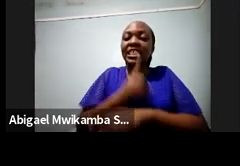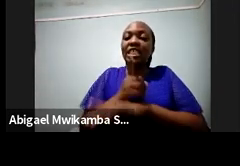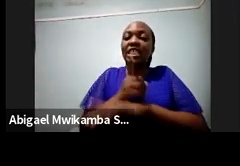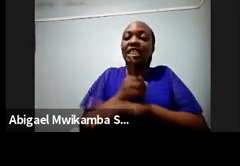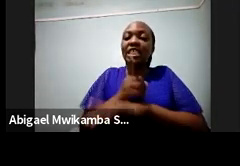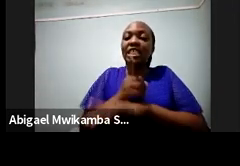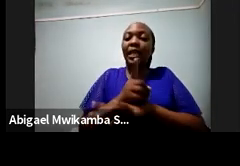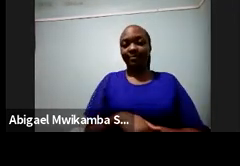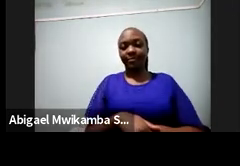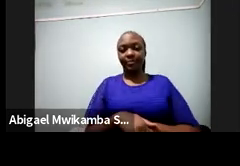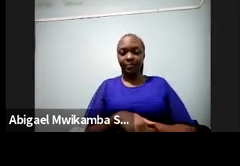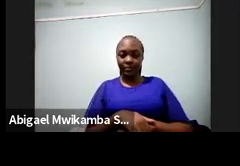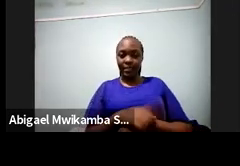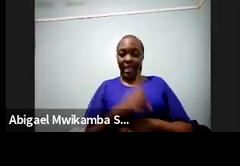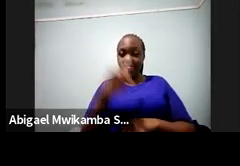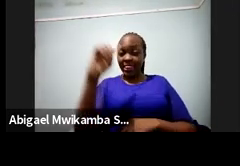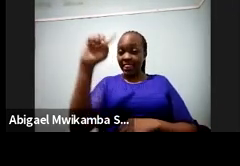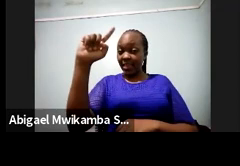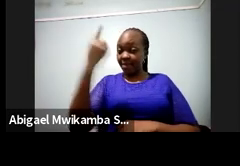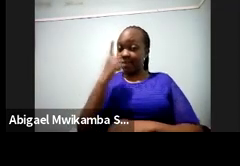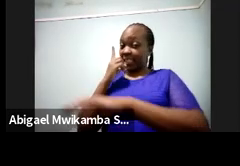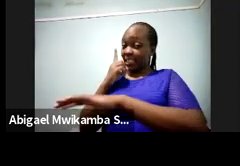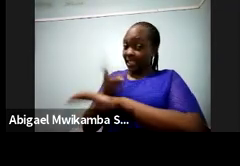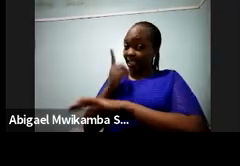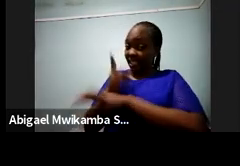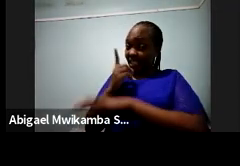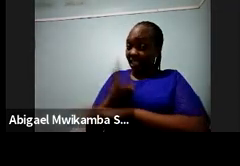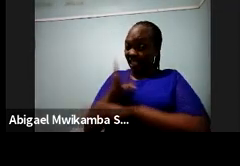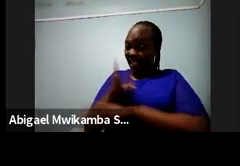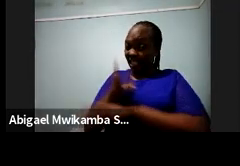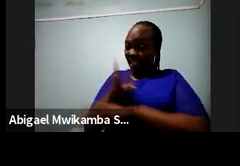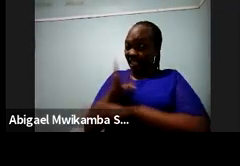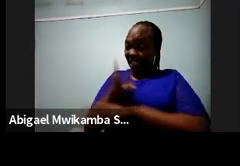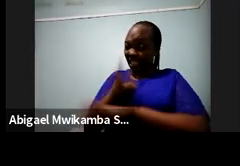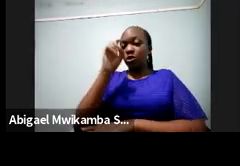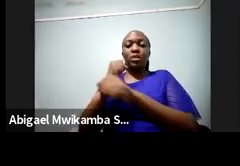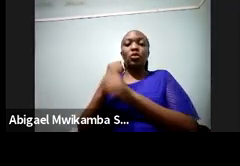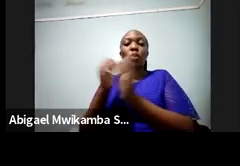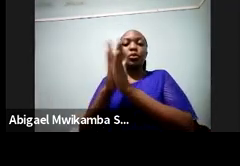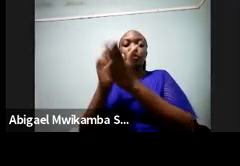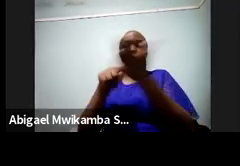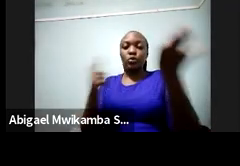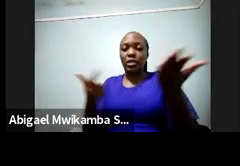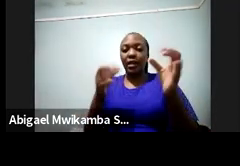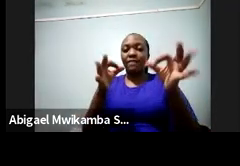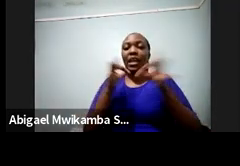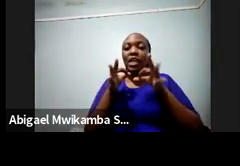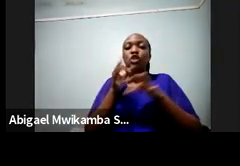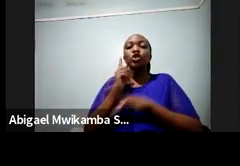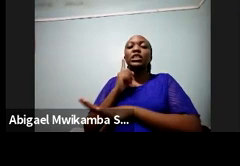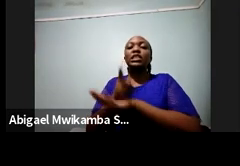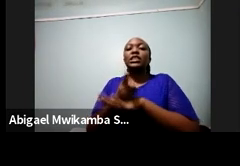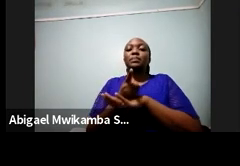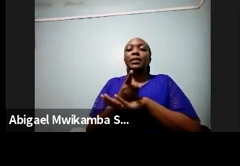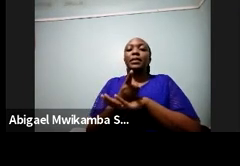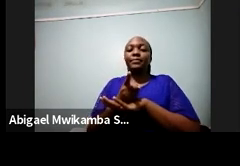This is where it all starts, with your financial goals, and of course, planning for the little resources you have.